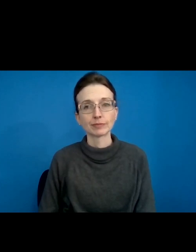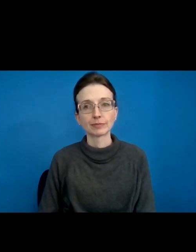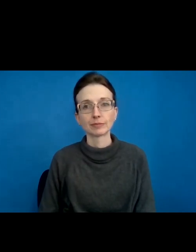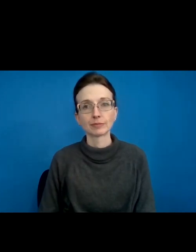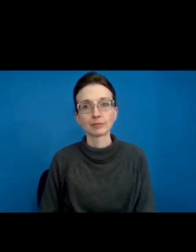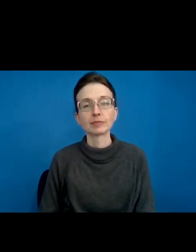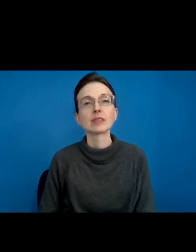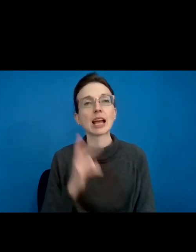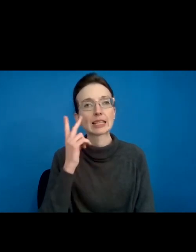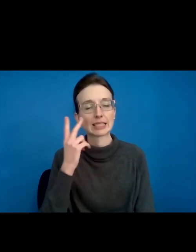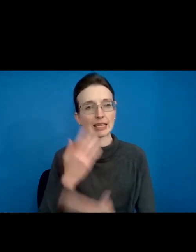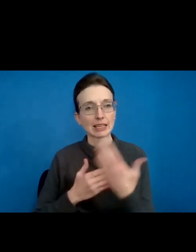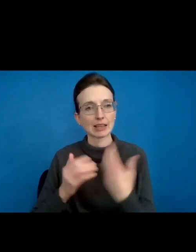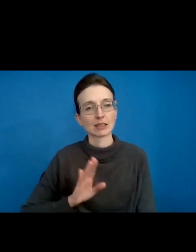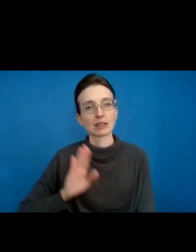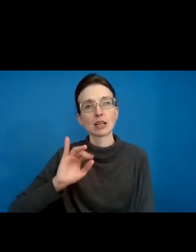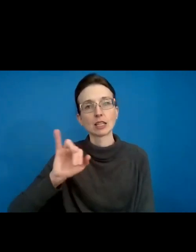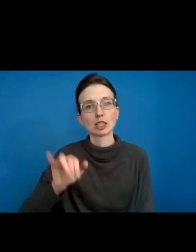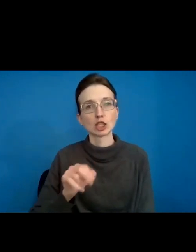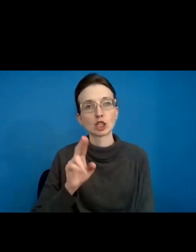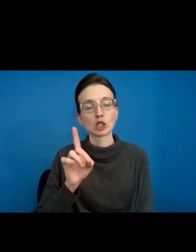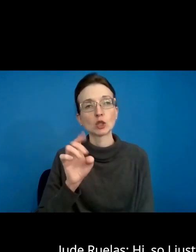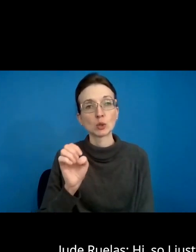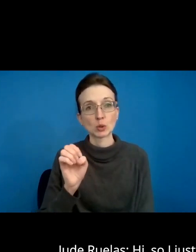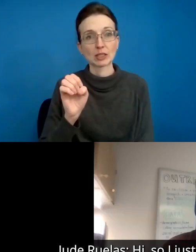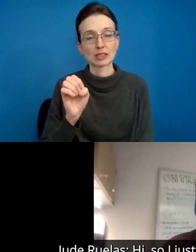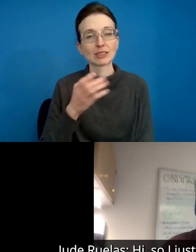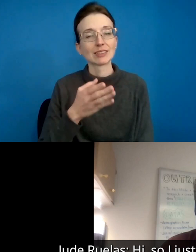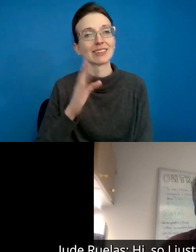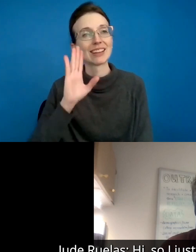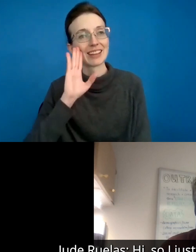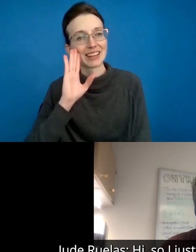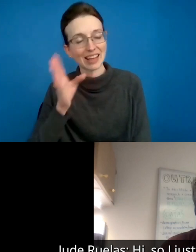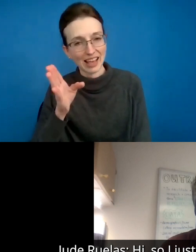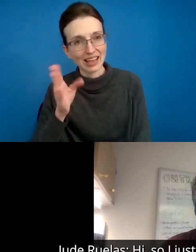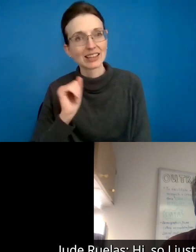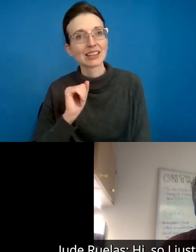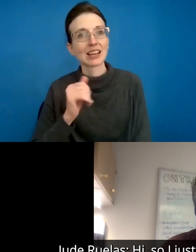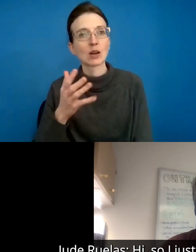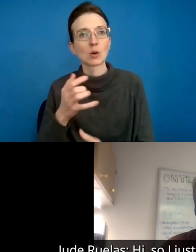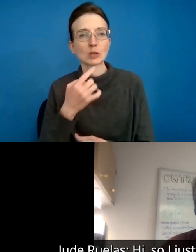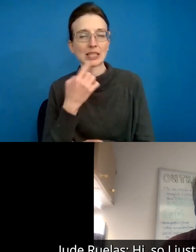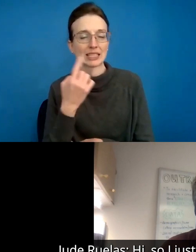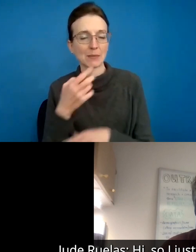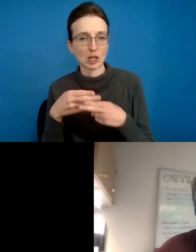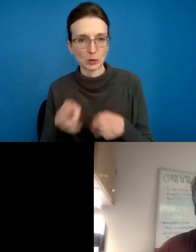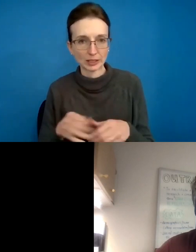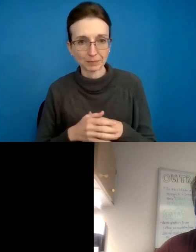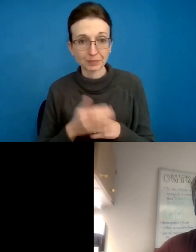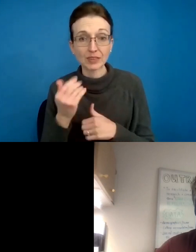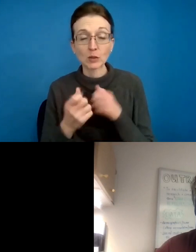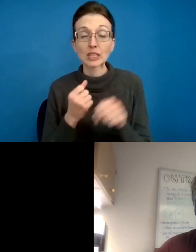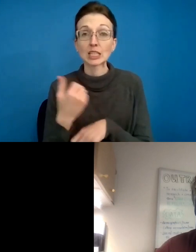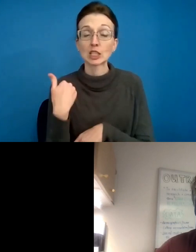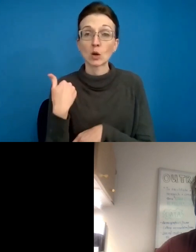I see a virtual hand. Jude. Hi, so I just wanted to say something really quick. So a couple of years ago, I made